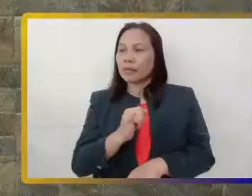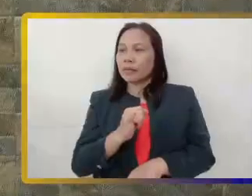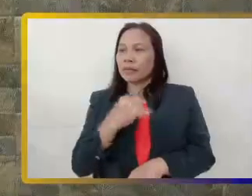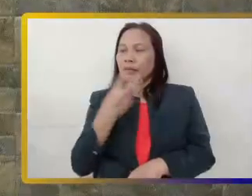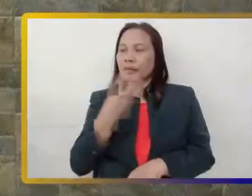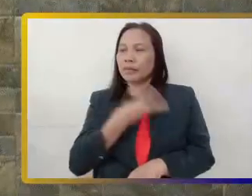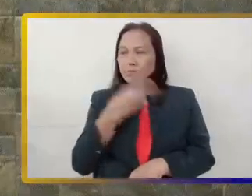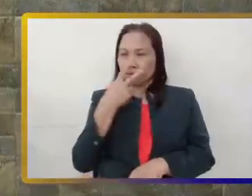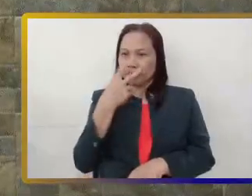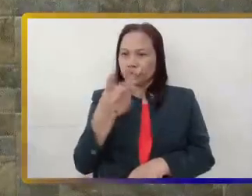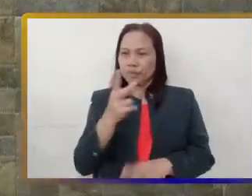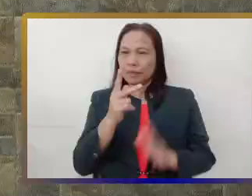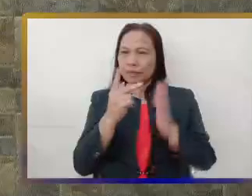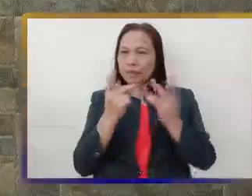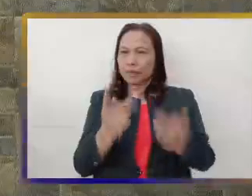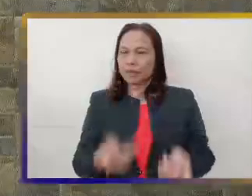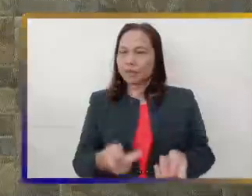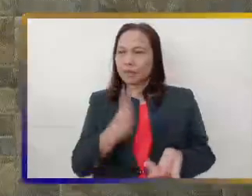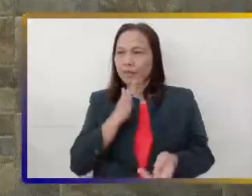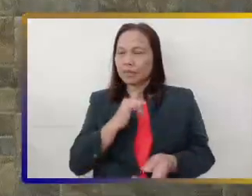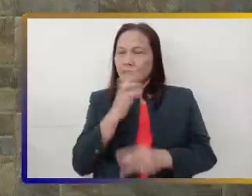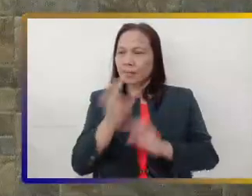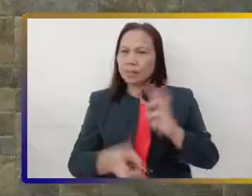angad para